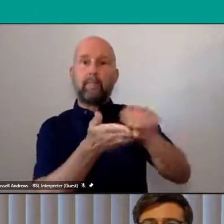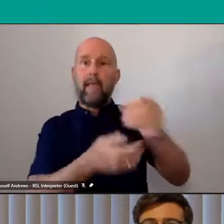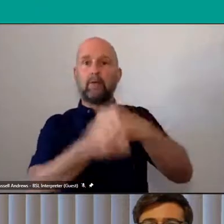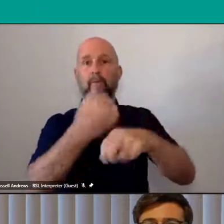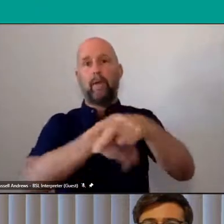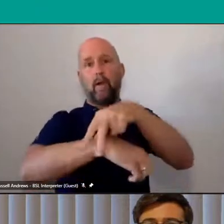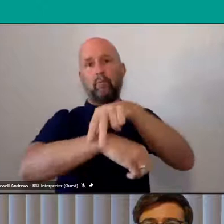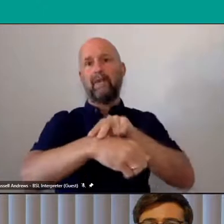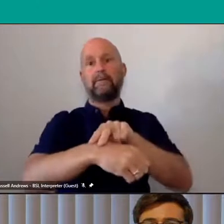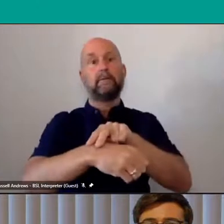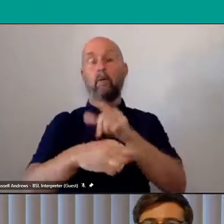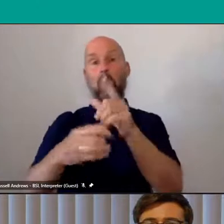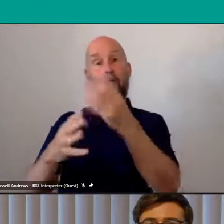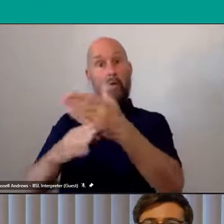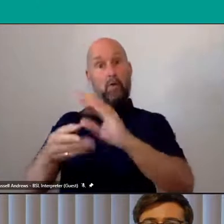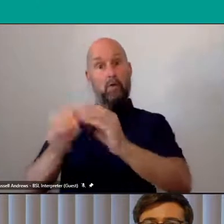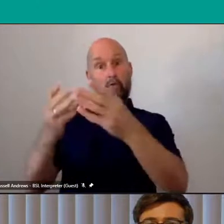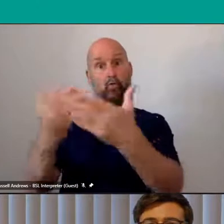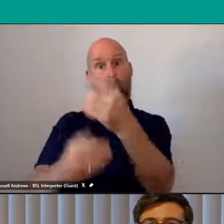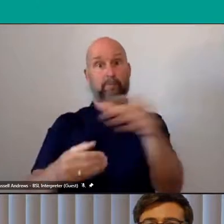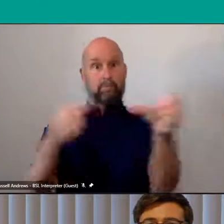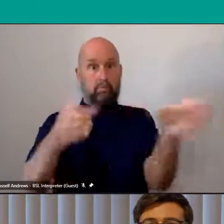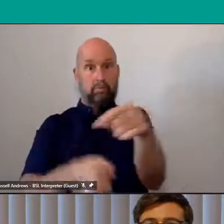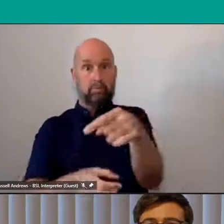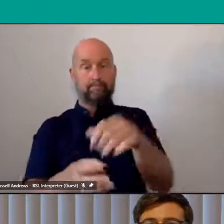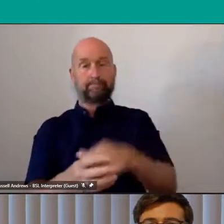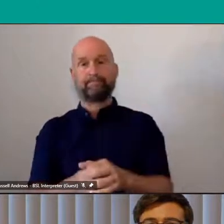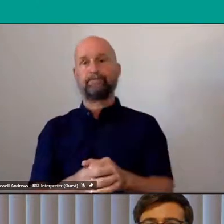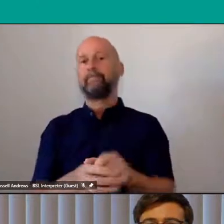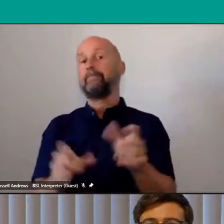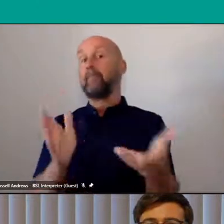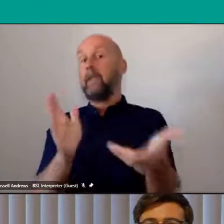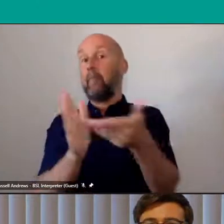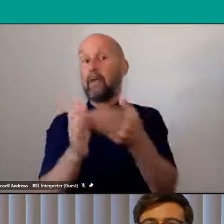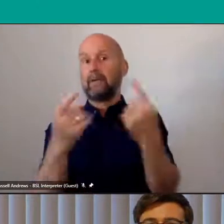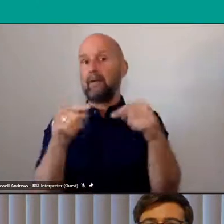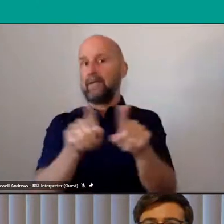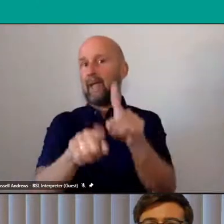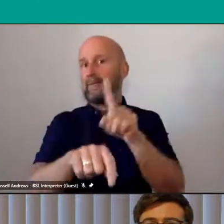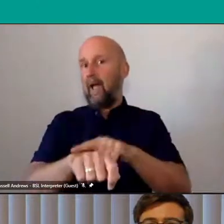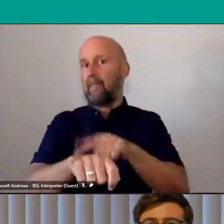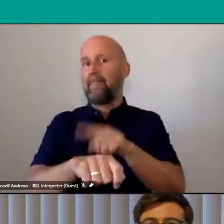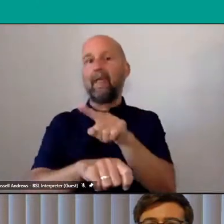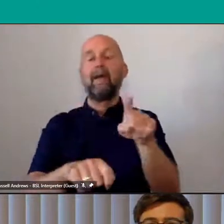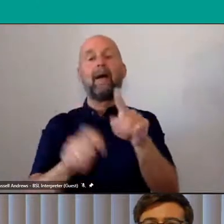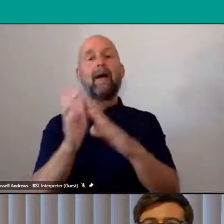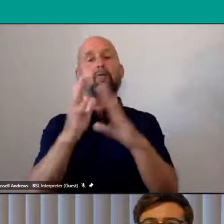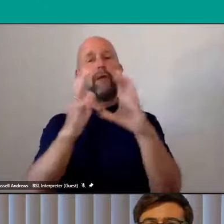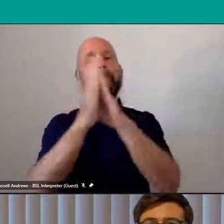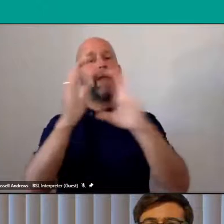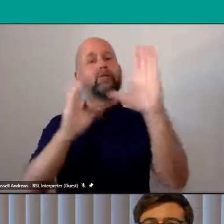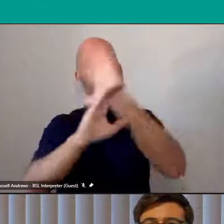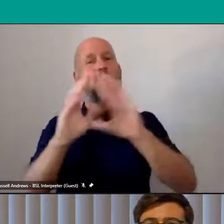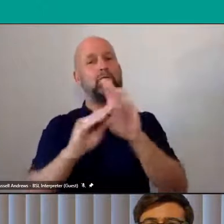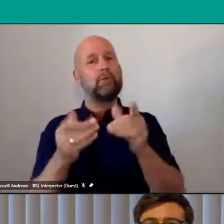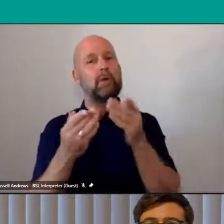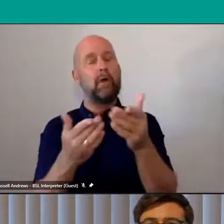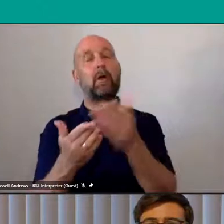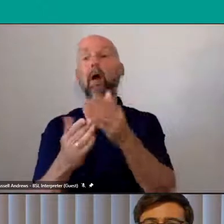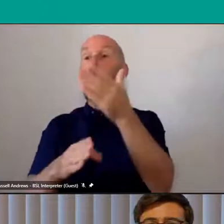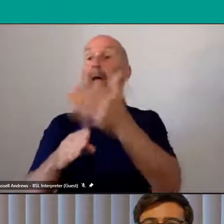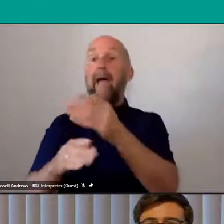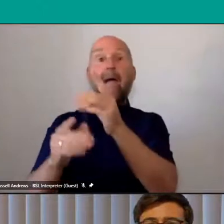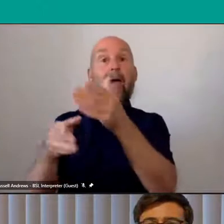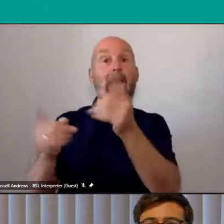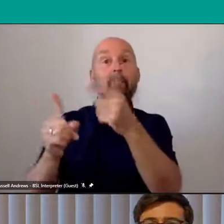creating. Alongside that, we recommend the Greater Manchester should set an ambitious target for every employer across